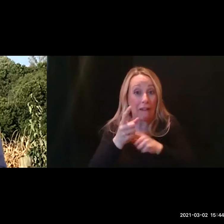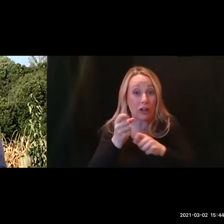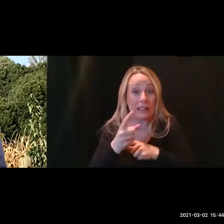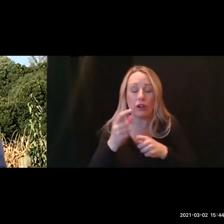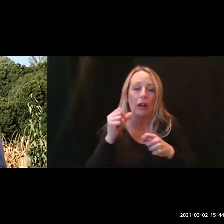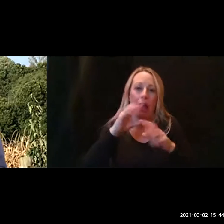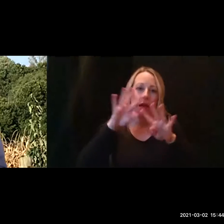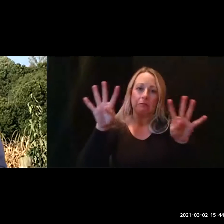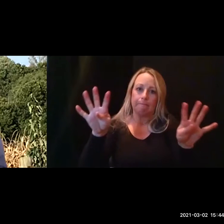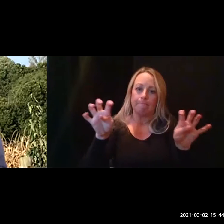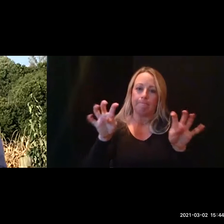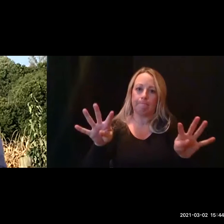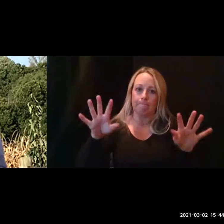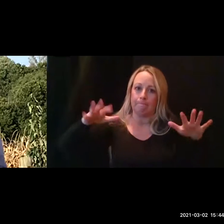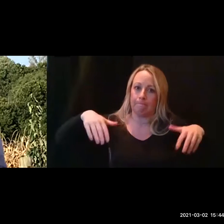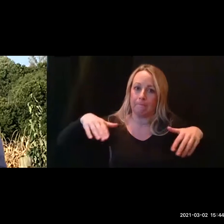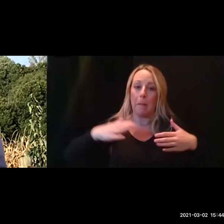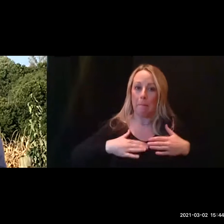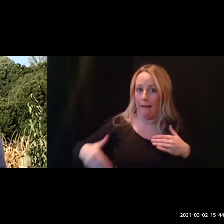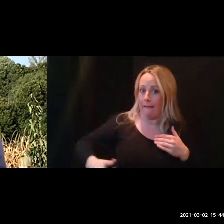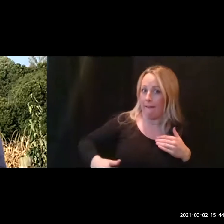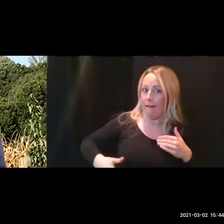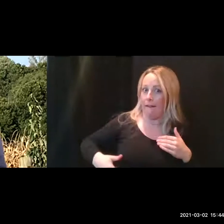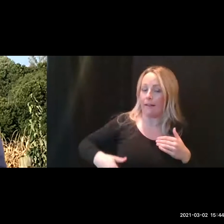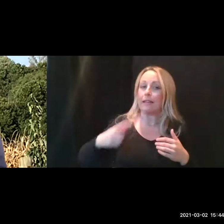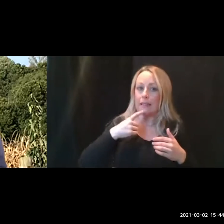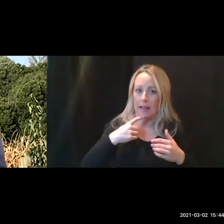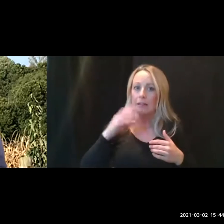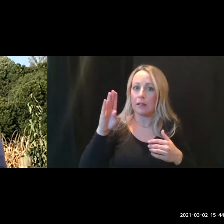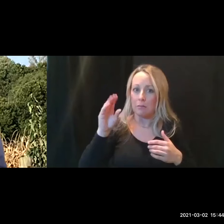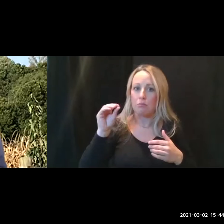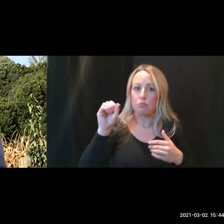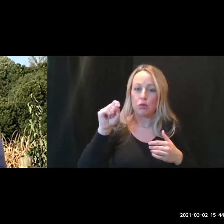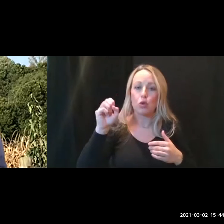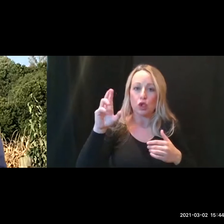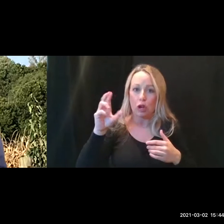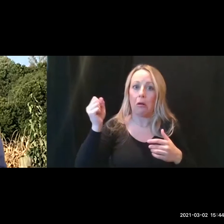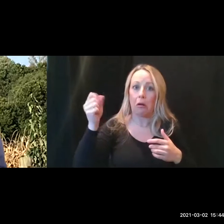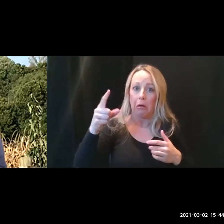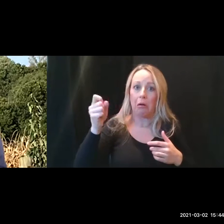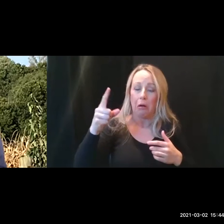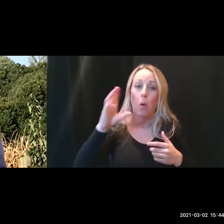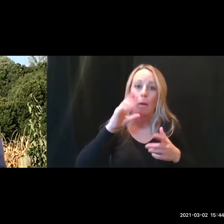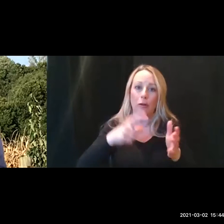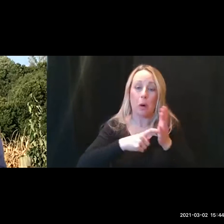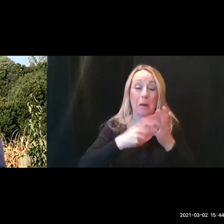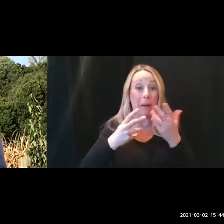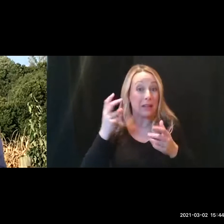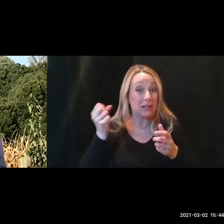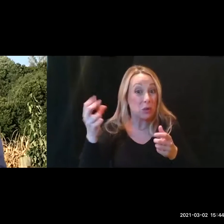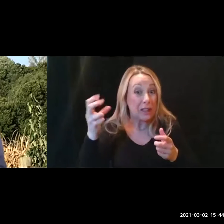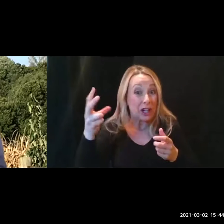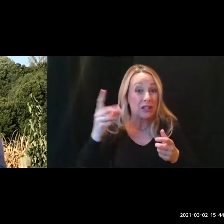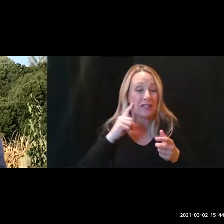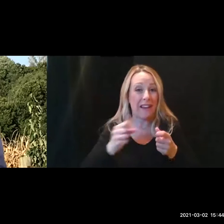know. My gut says boosters will be required, but whether it's going to be annual or some other number,